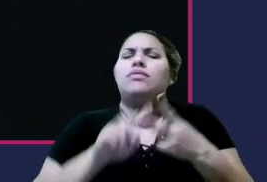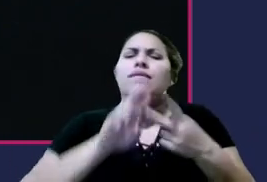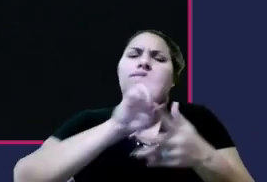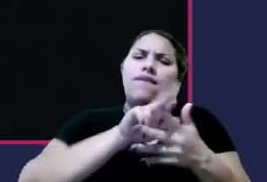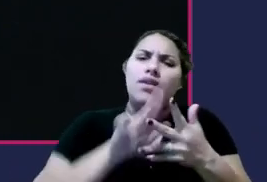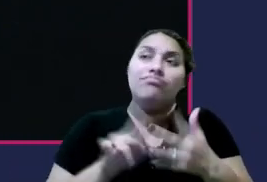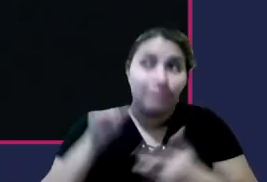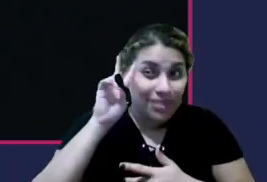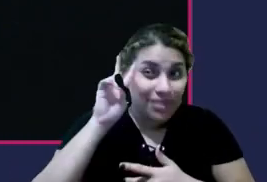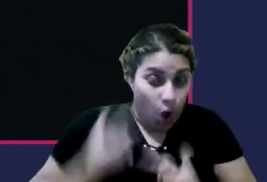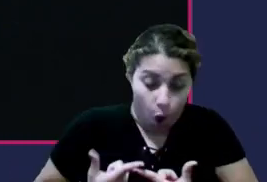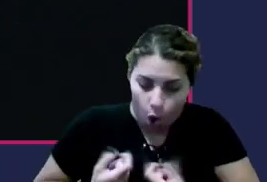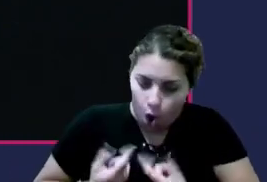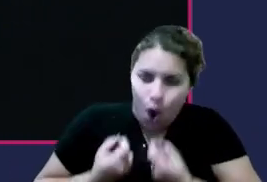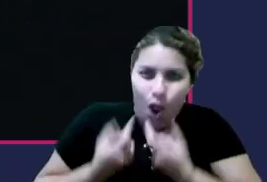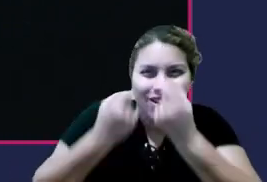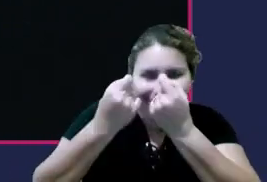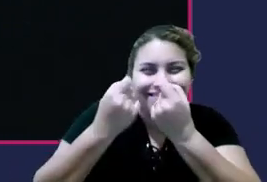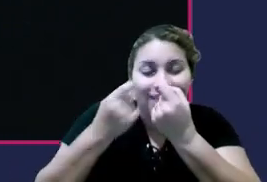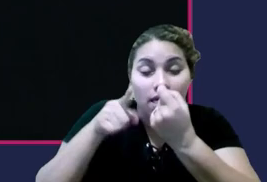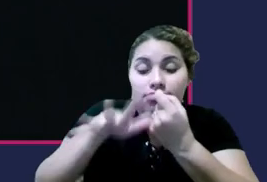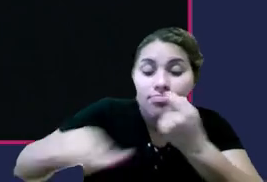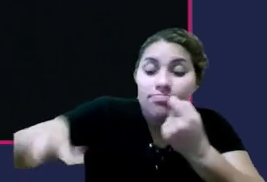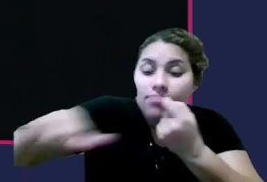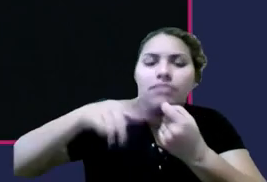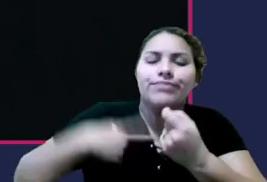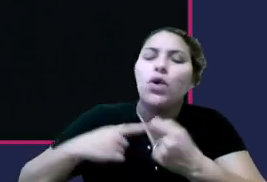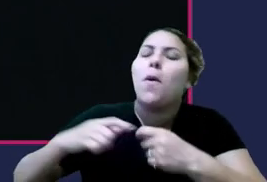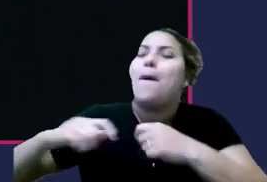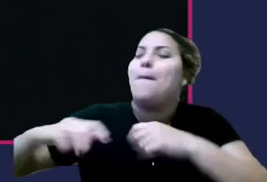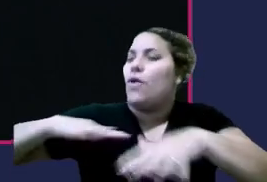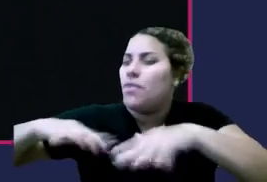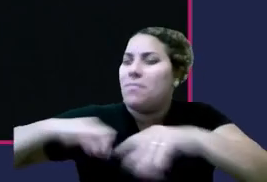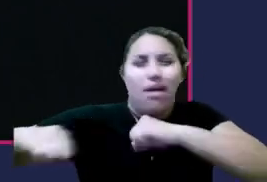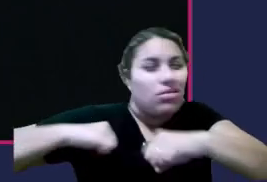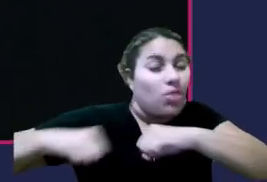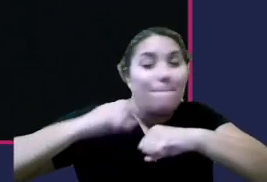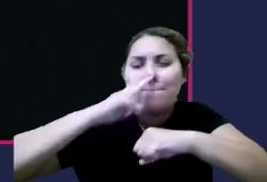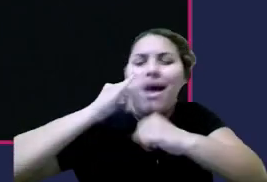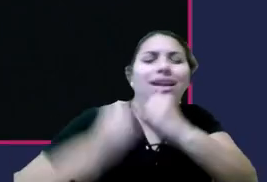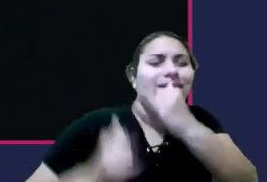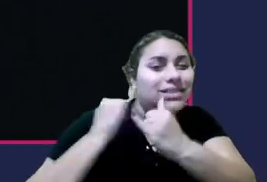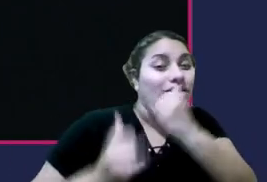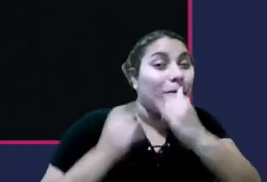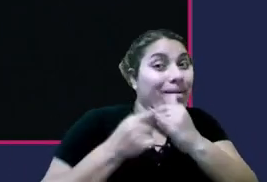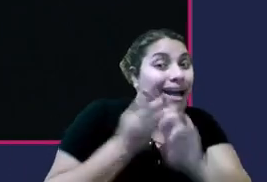an oncology. They went through a very interesting,